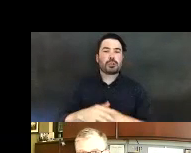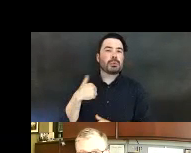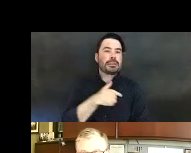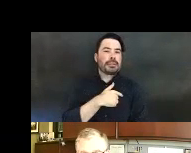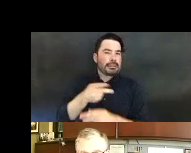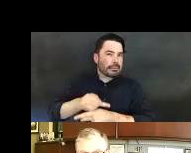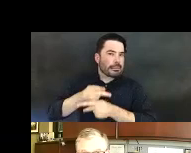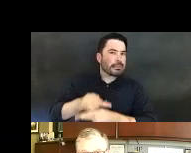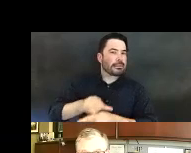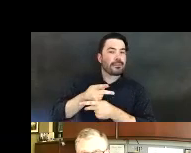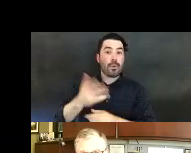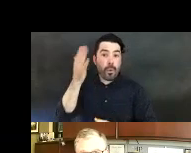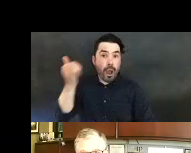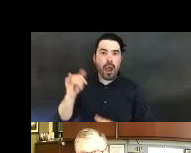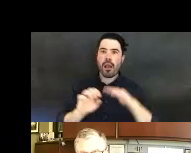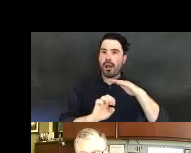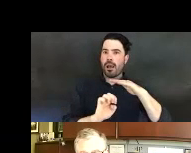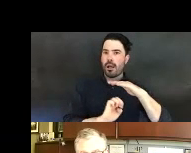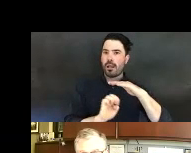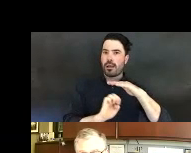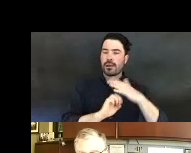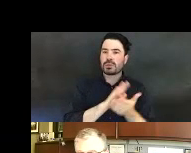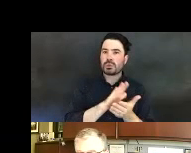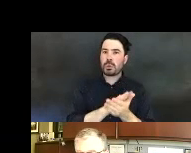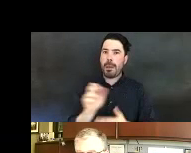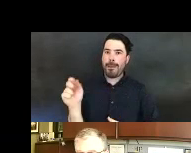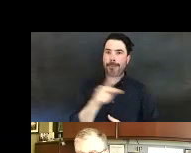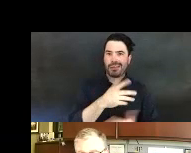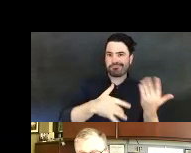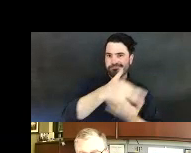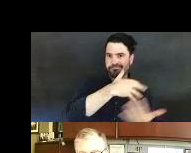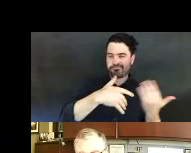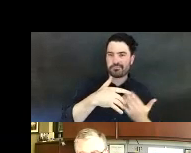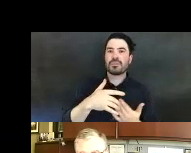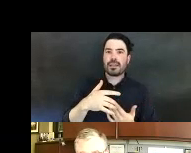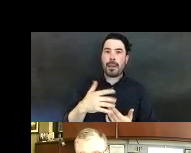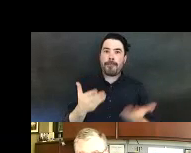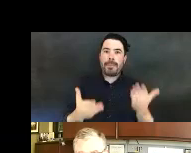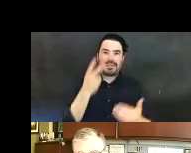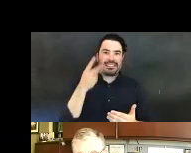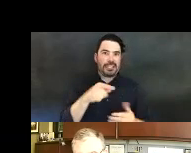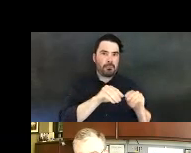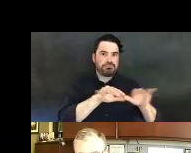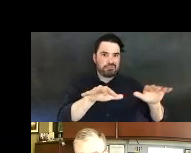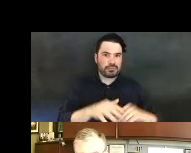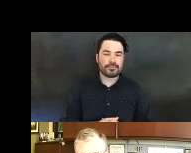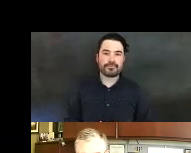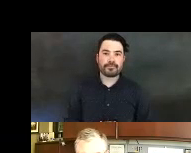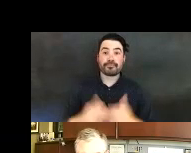people returning to elementary schools and outbreaks that are taking place there. If we go to the next